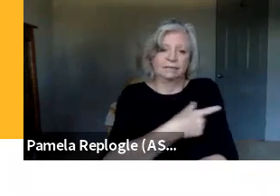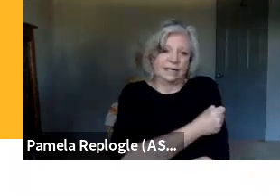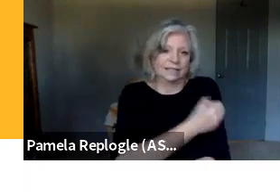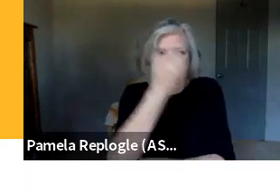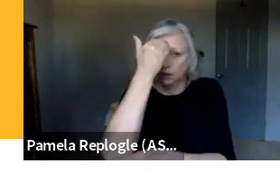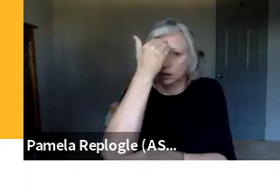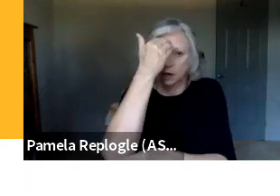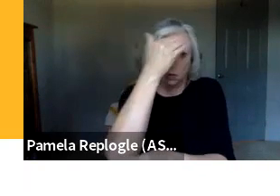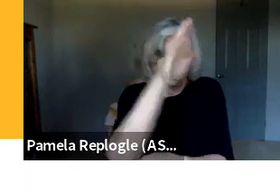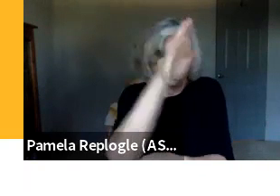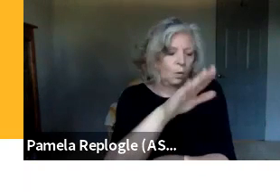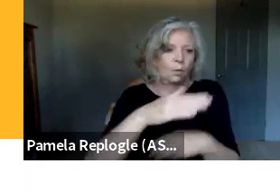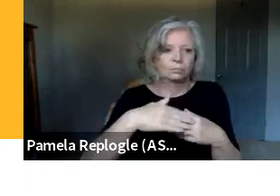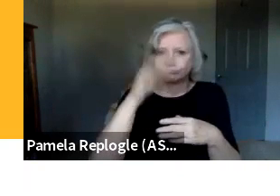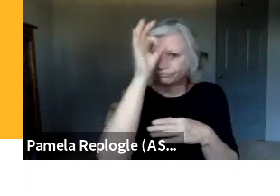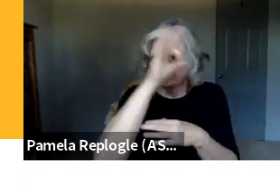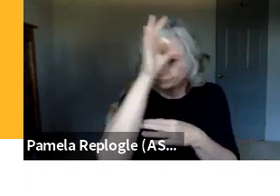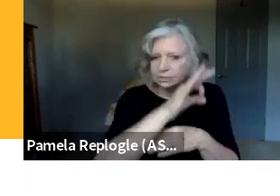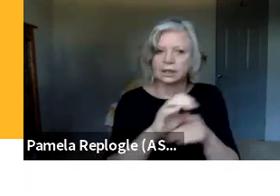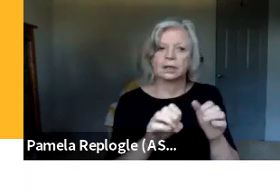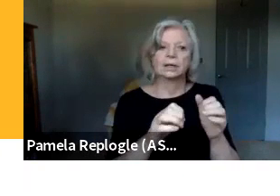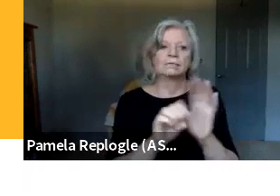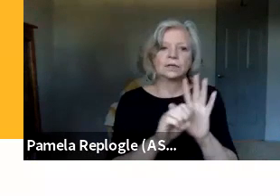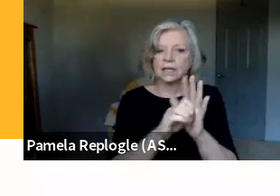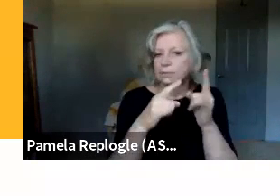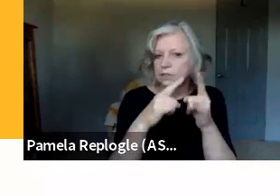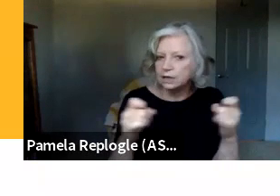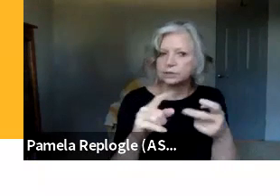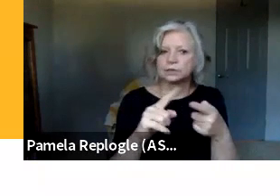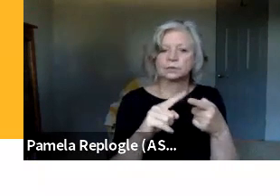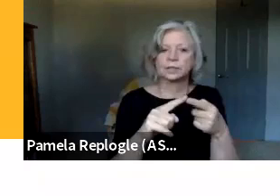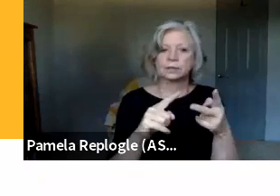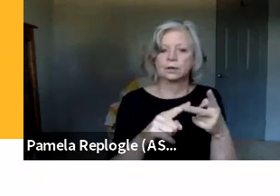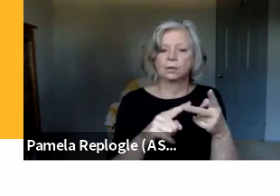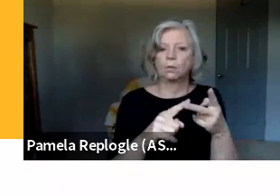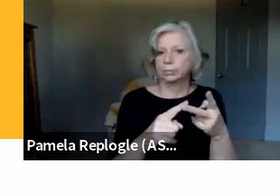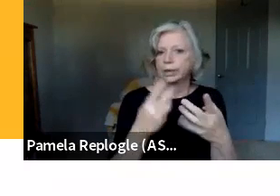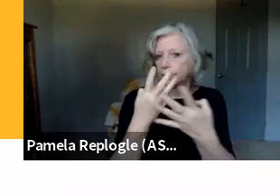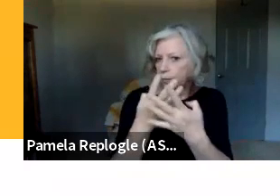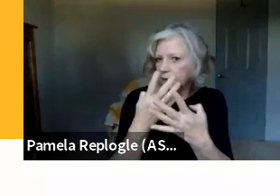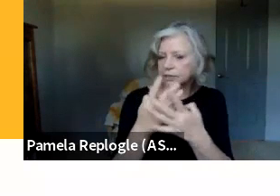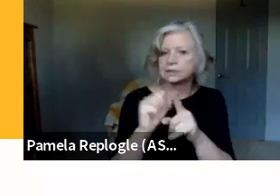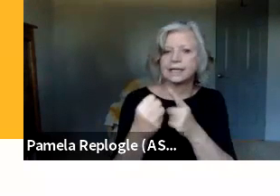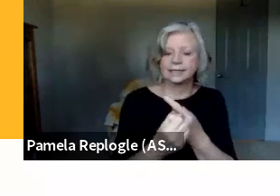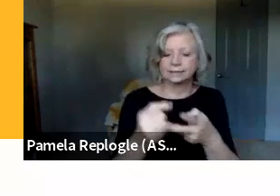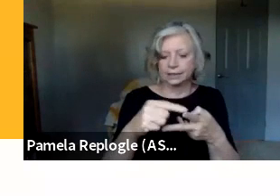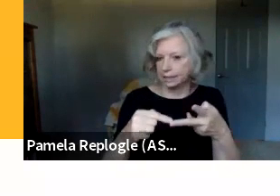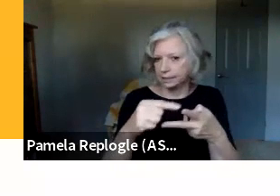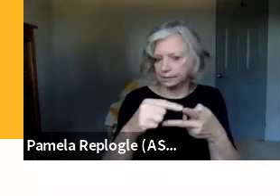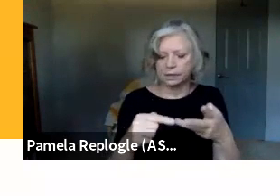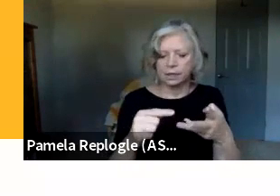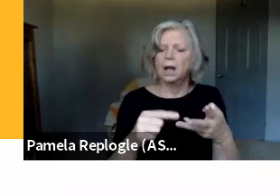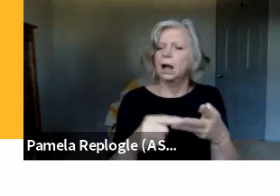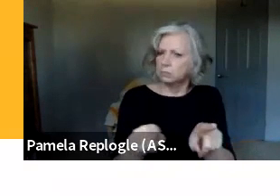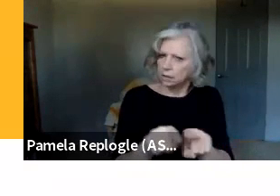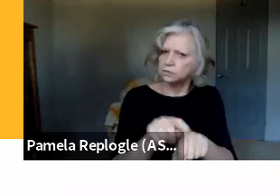in shelters and congregate settings, such as correctional settings, and of course,